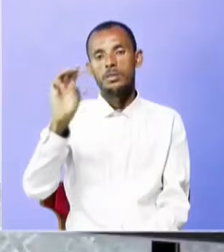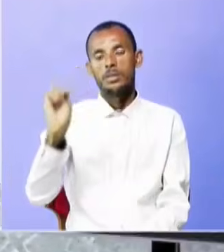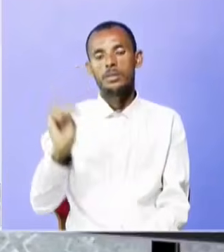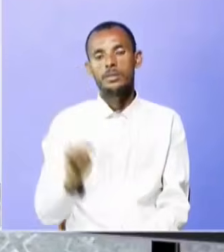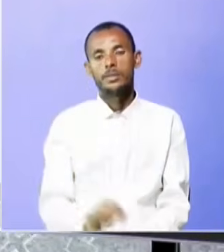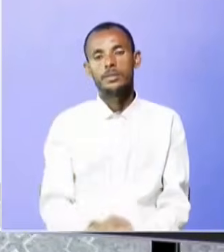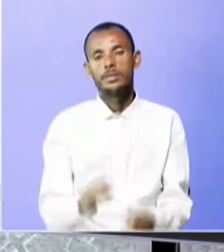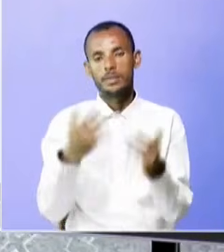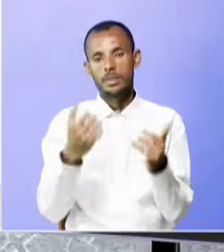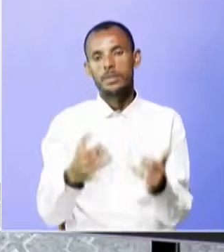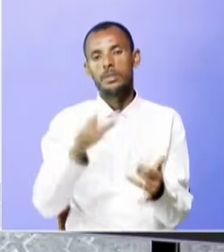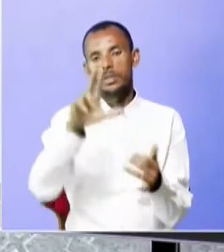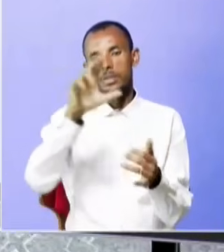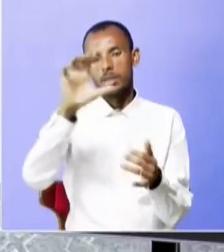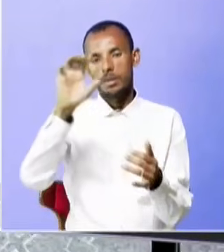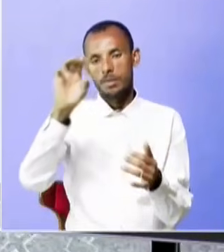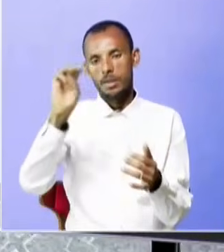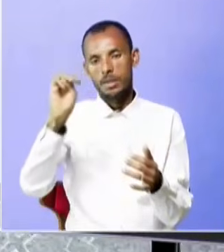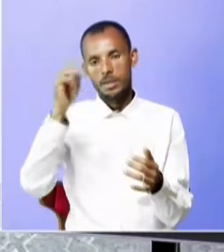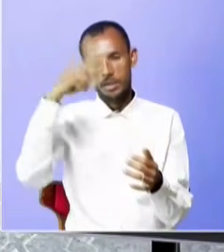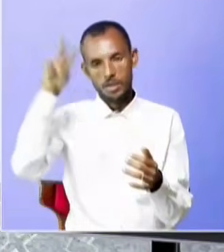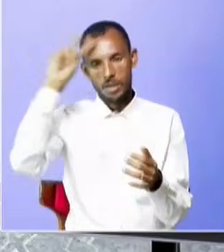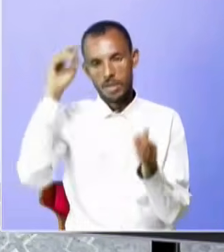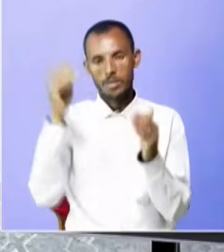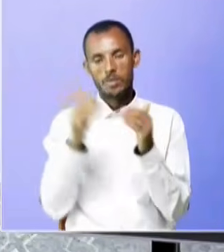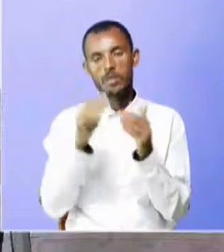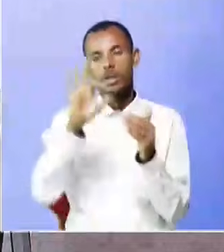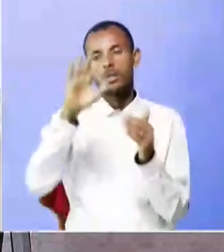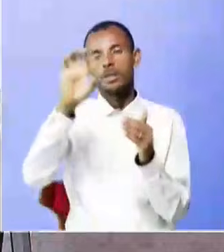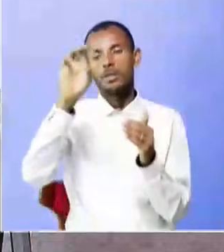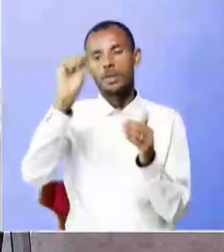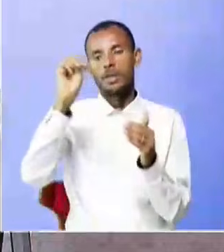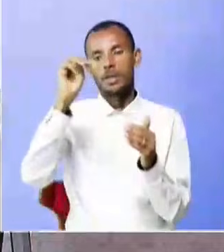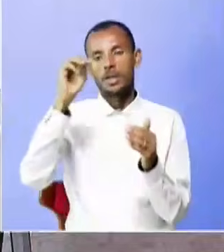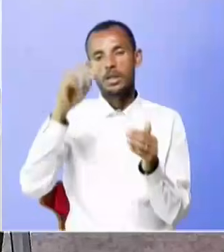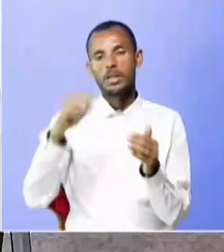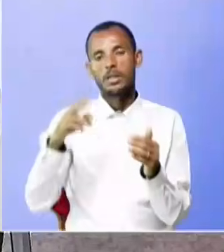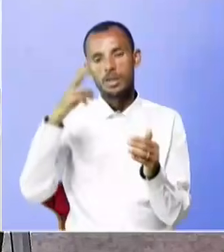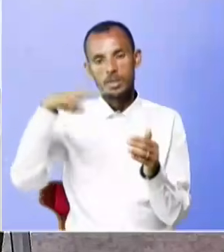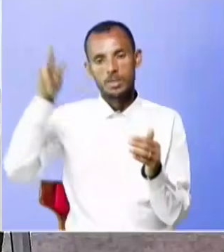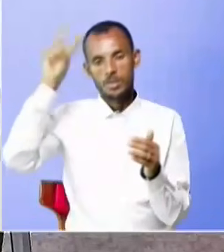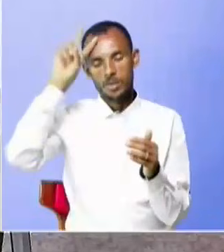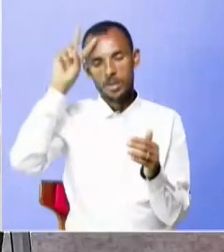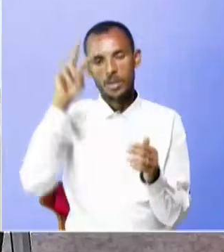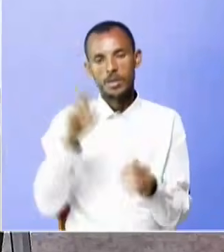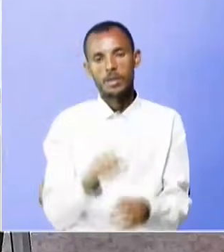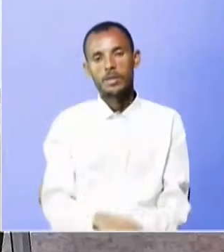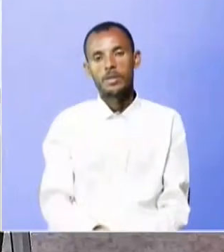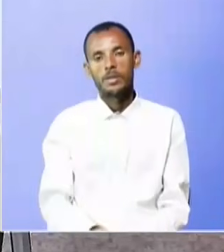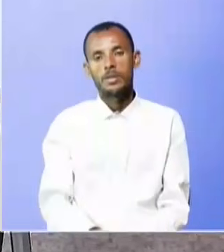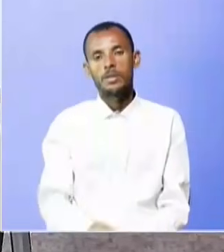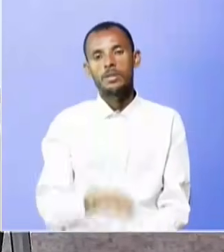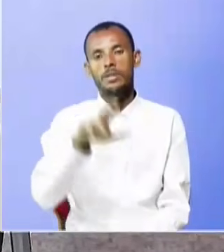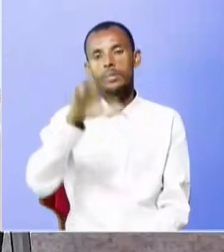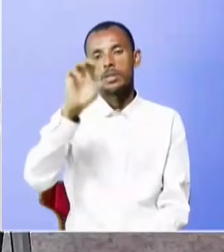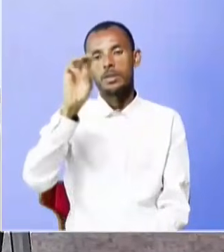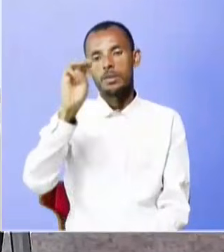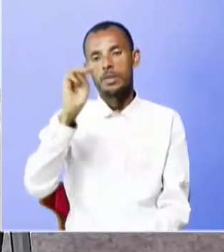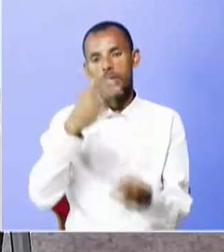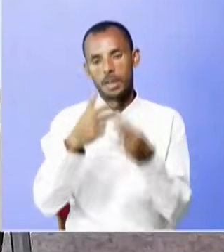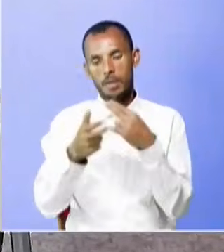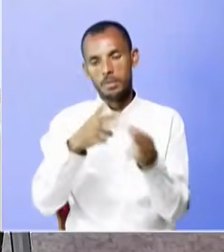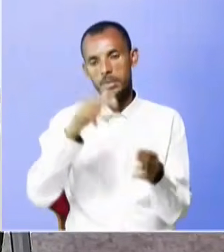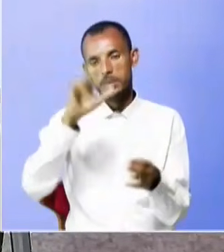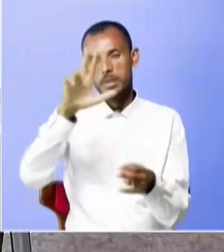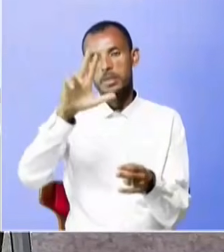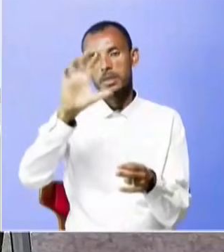Now 3 centimeter square is 9 centimeter square. Okay, 3 centimeter, the whole square means